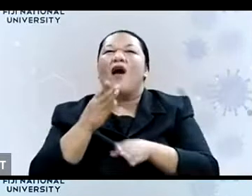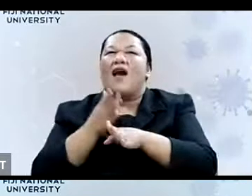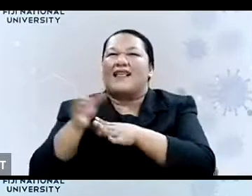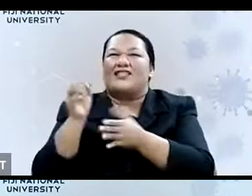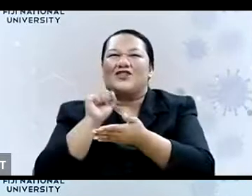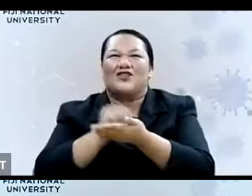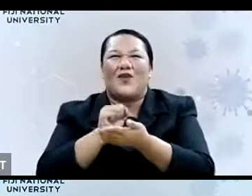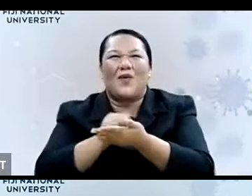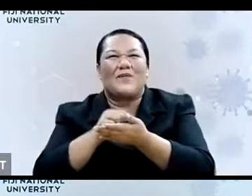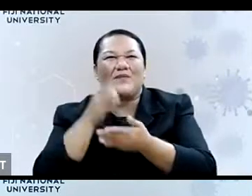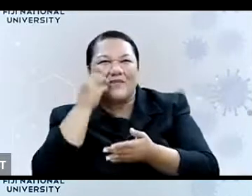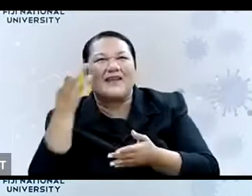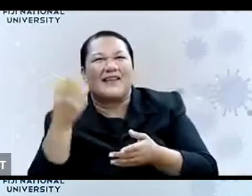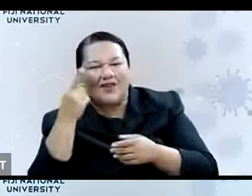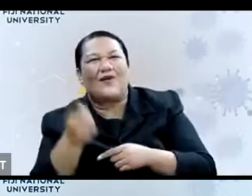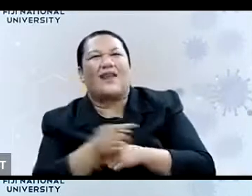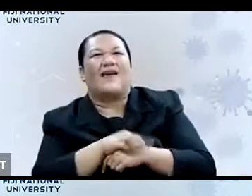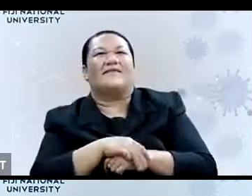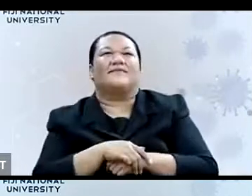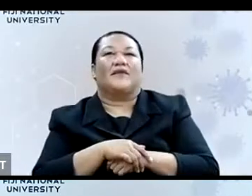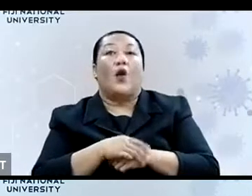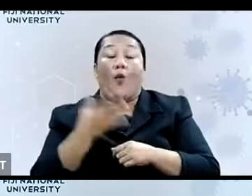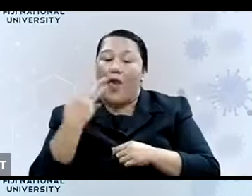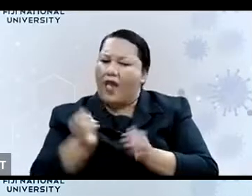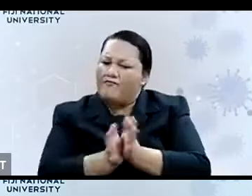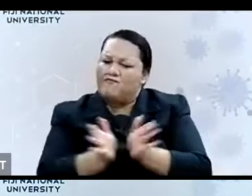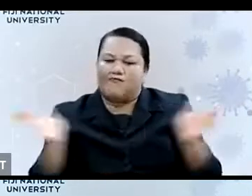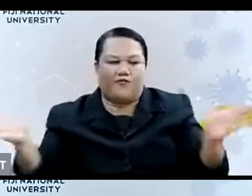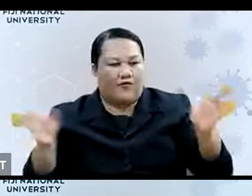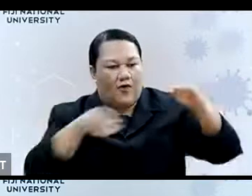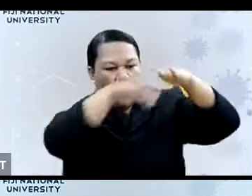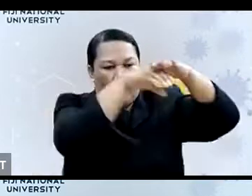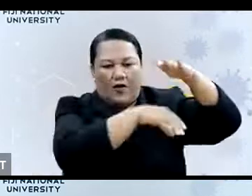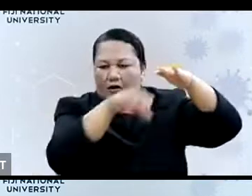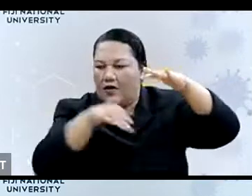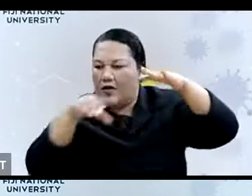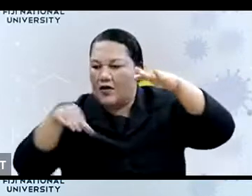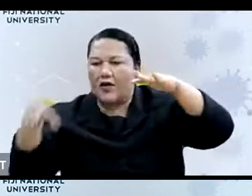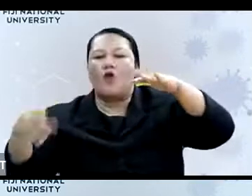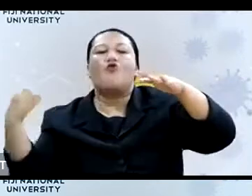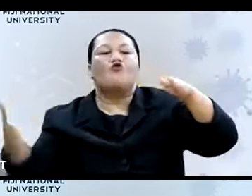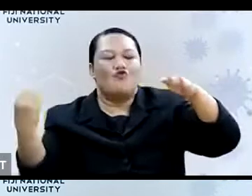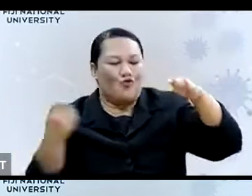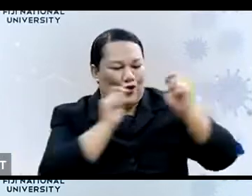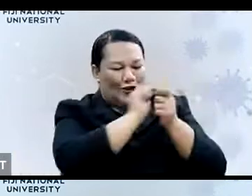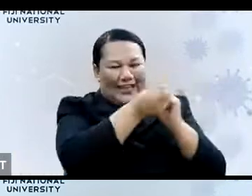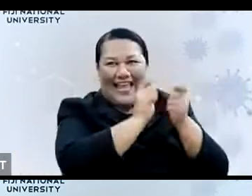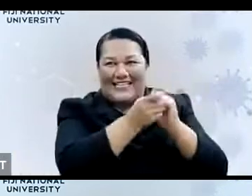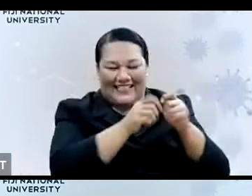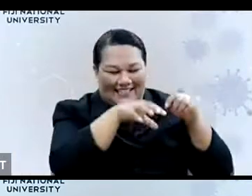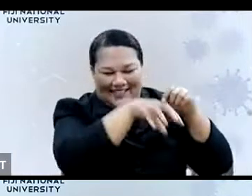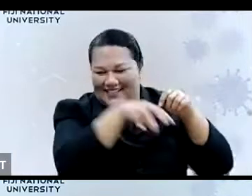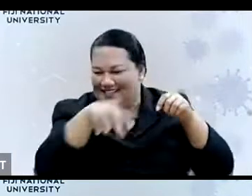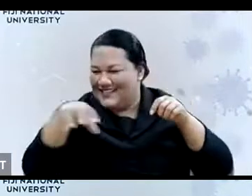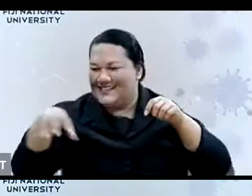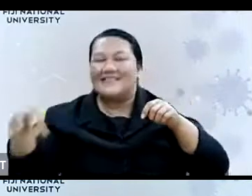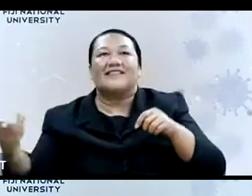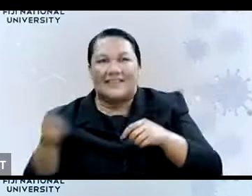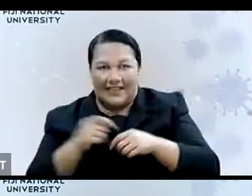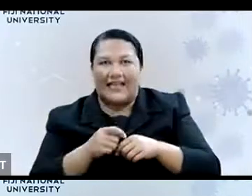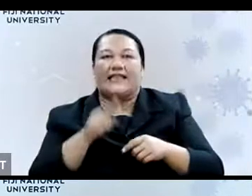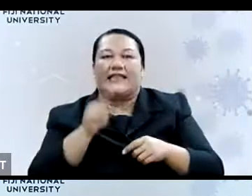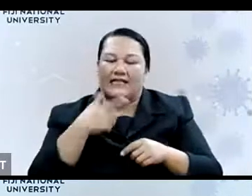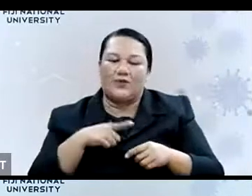very broad category, a spectrum of testing, and we're still seeing that test positivity increasing. So